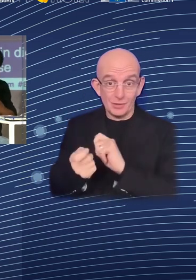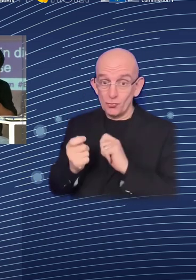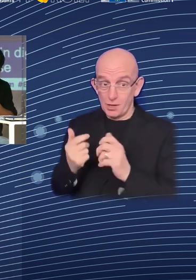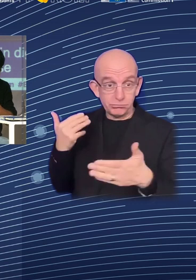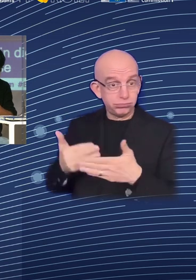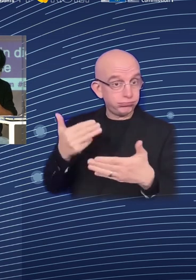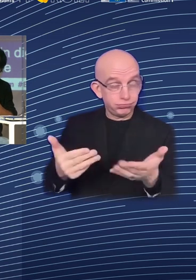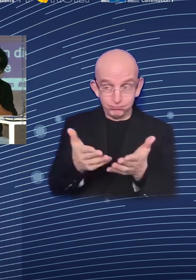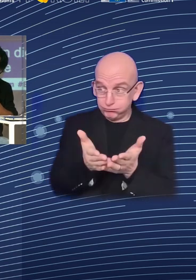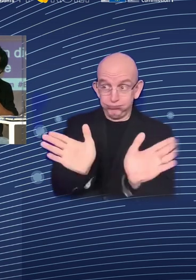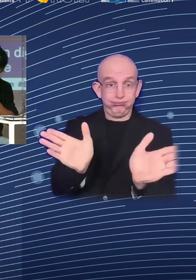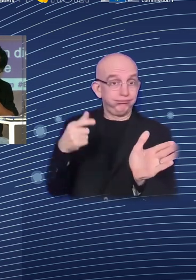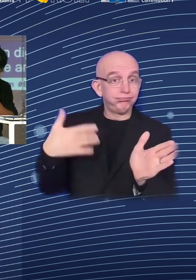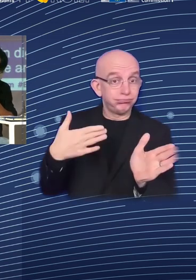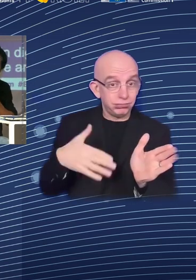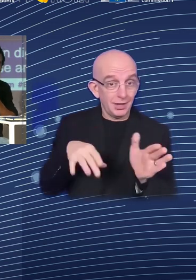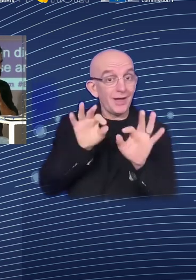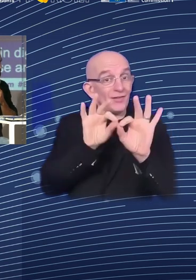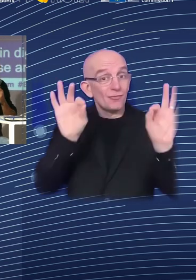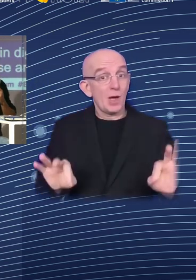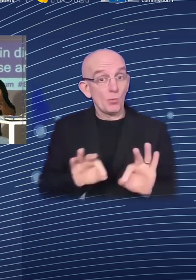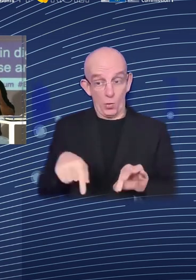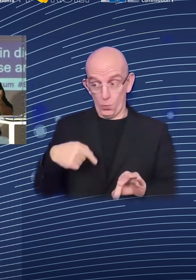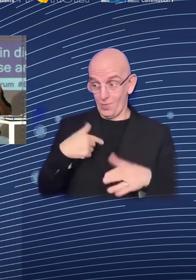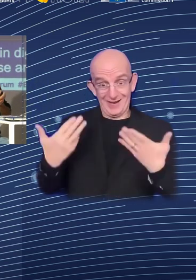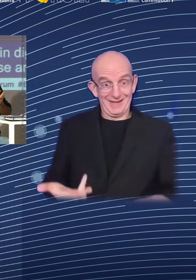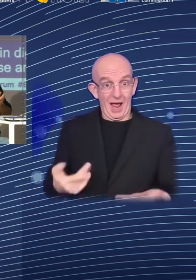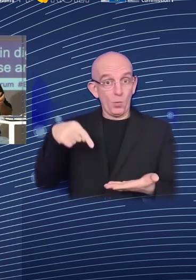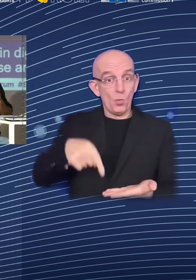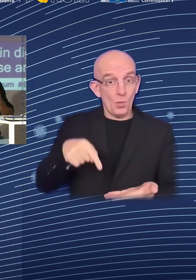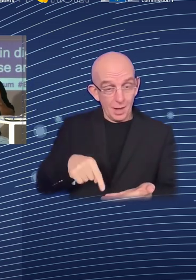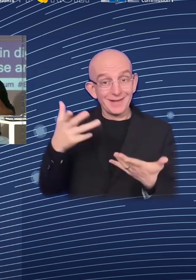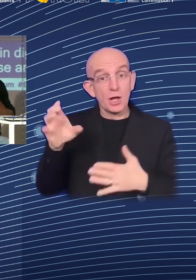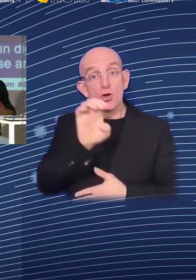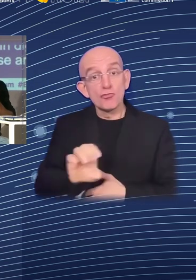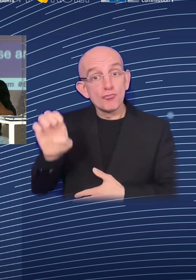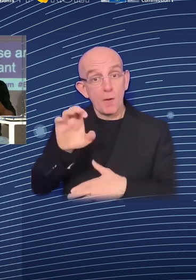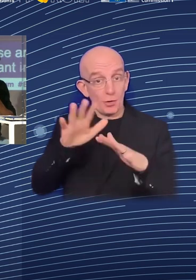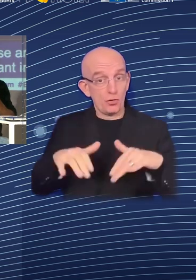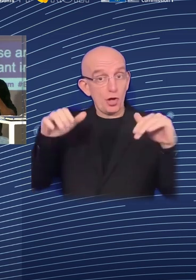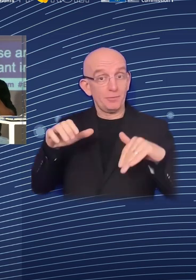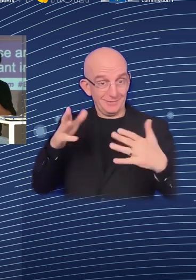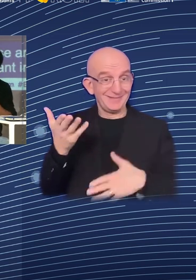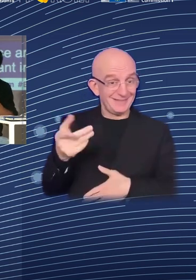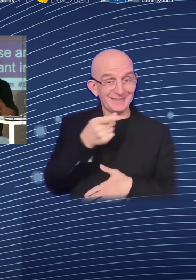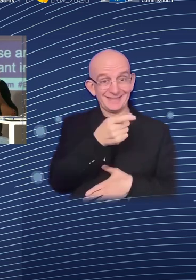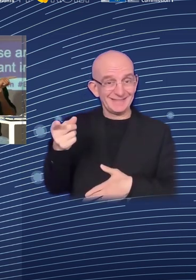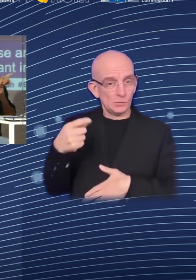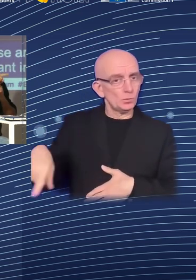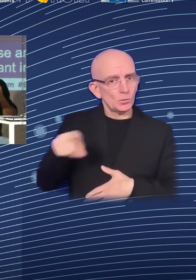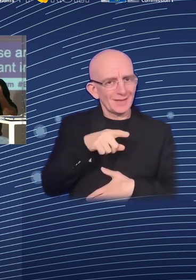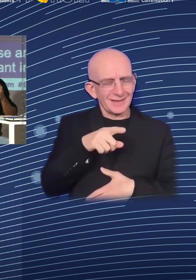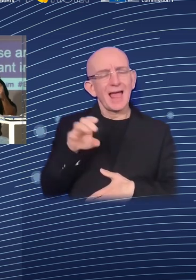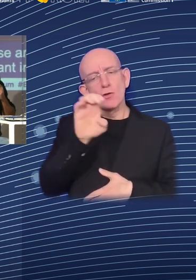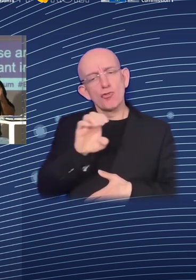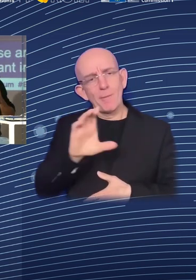very important for in our story to have this framework, and it helped us even to work between